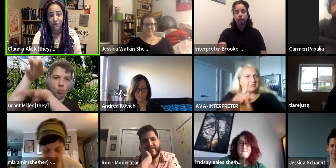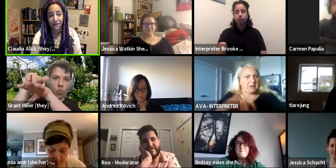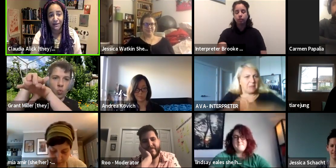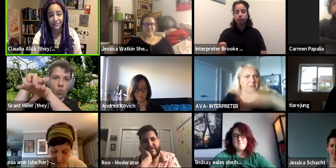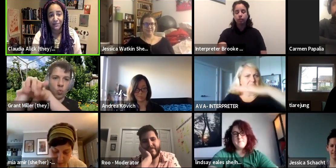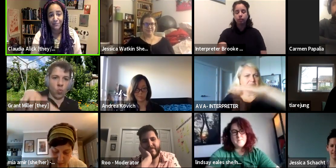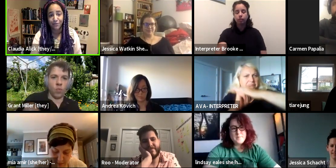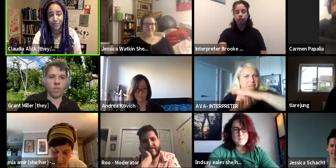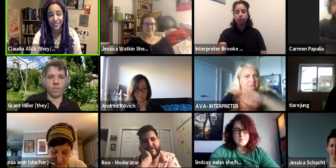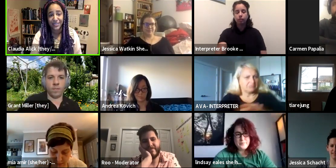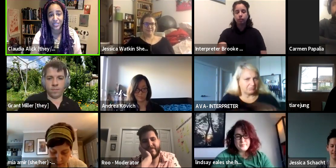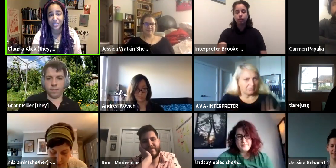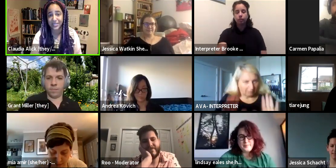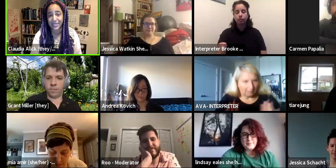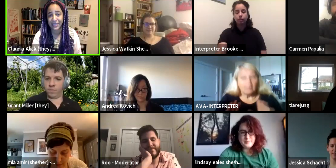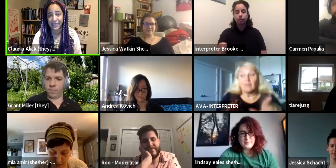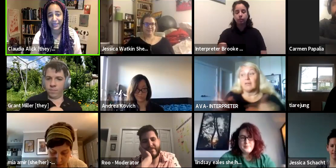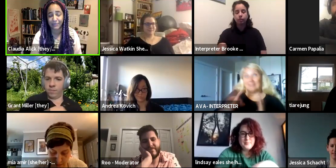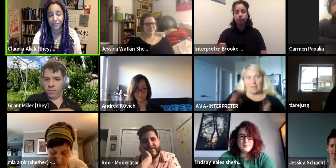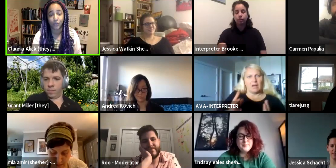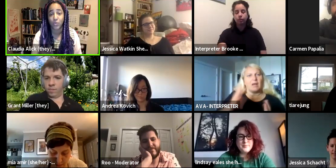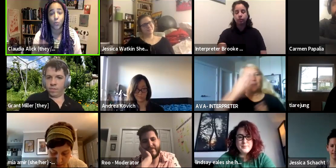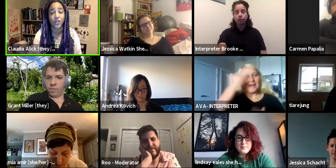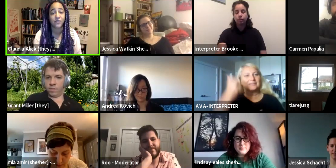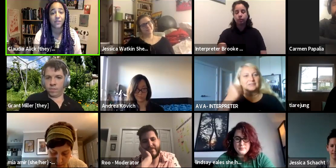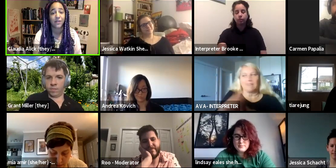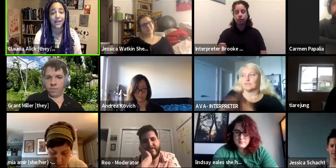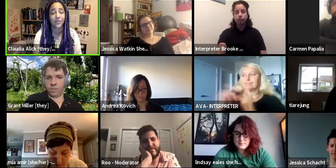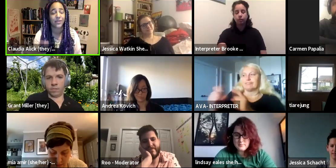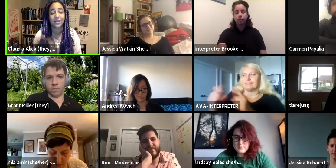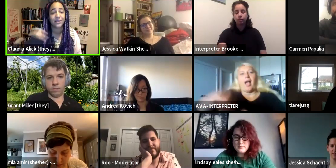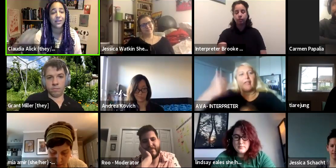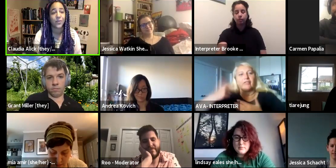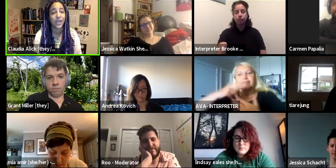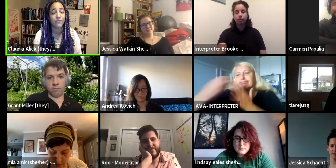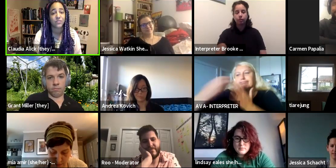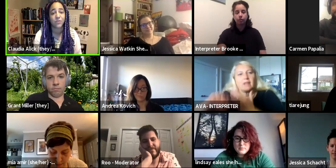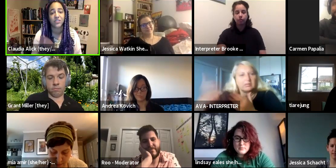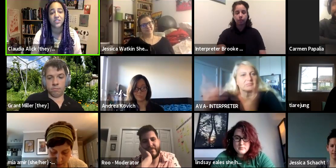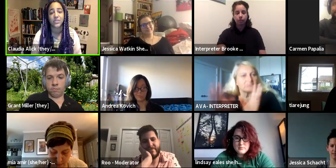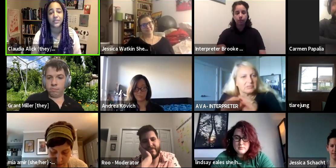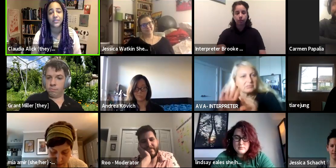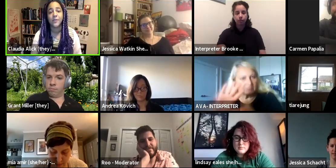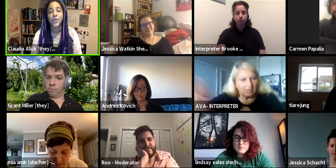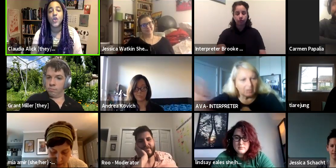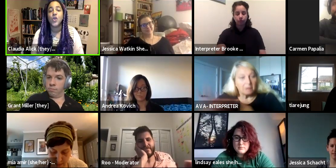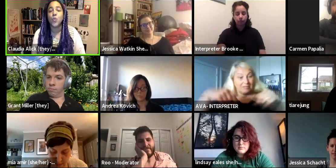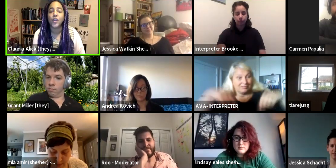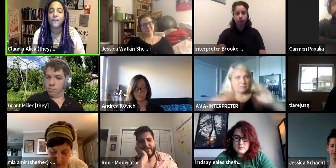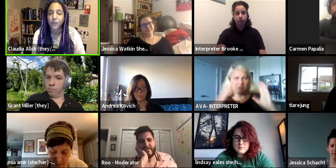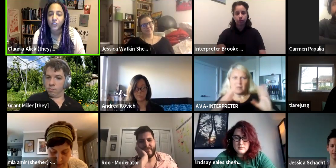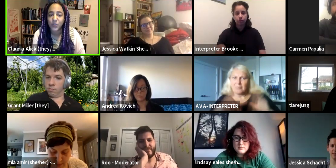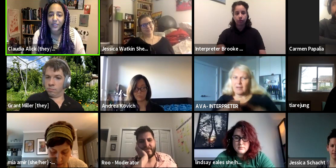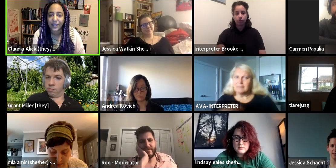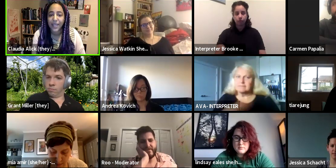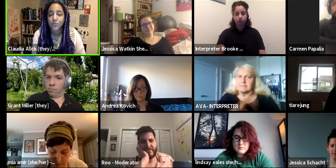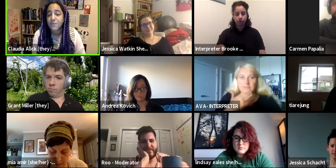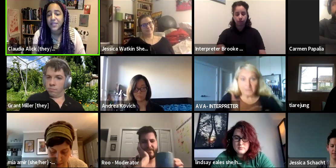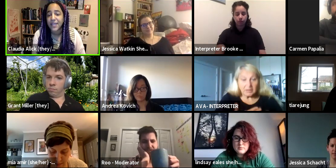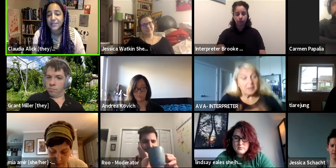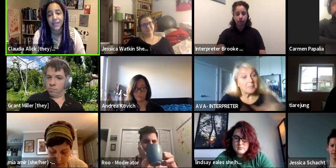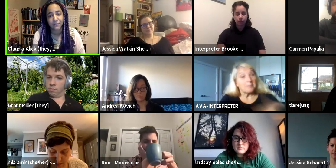were put into this thing, and I'm going to read one of them out loud. I think we have responded to it. Working virtually